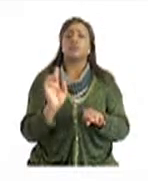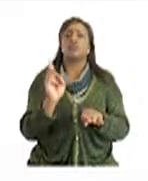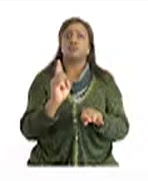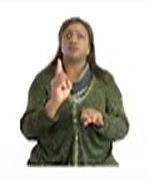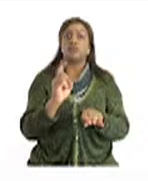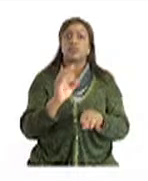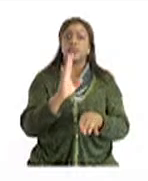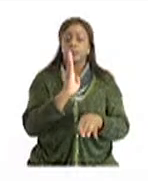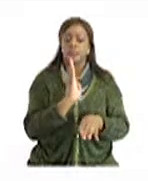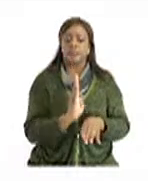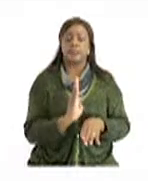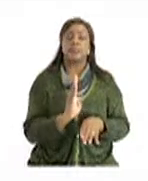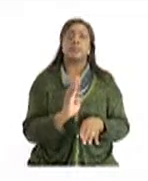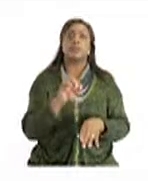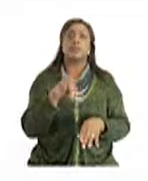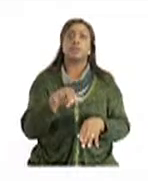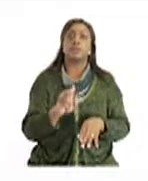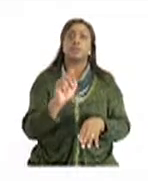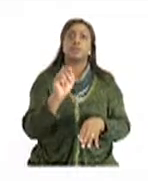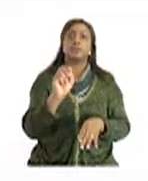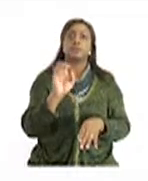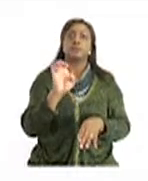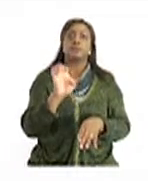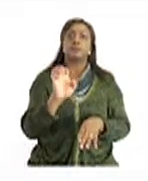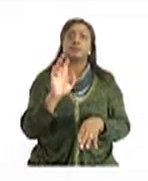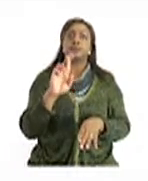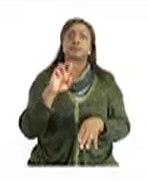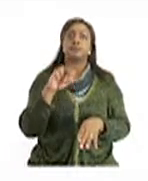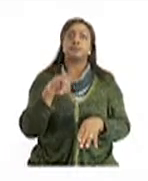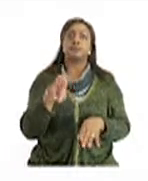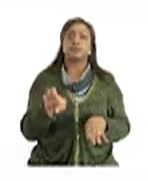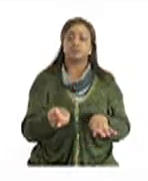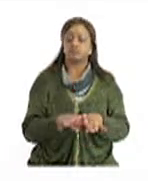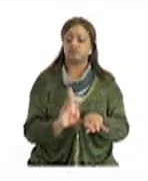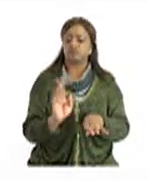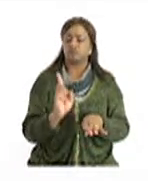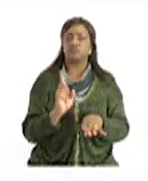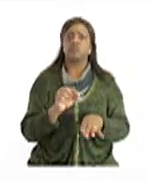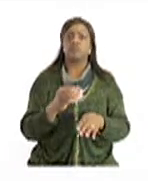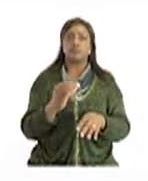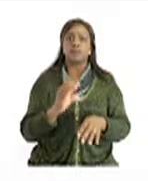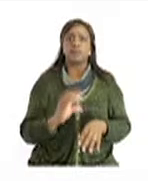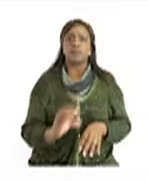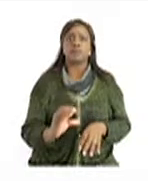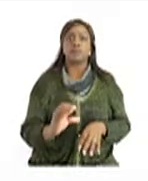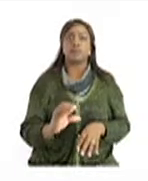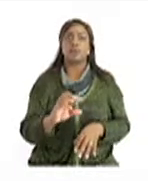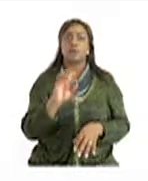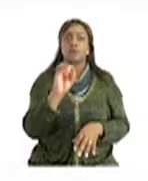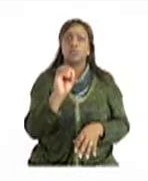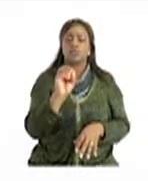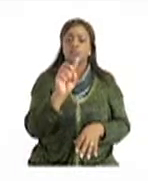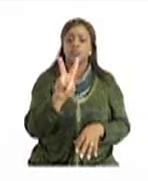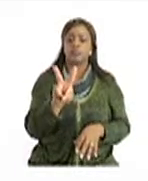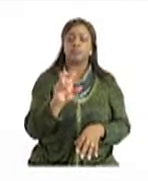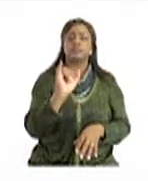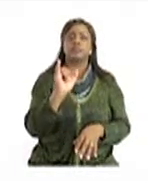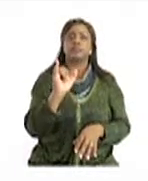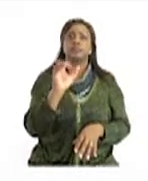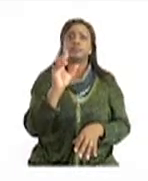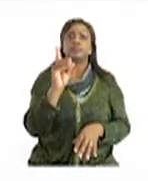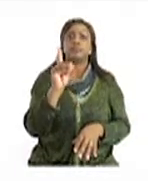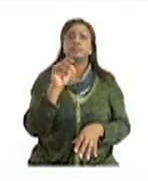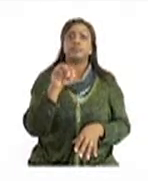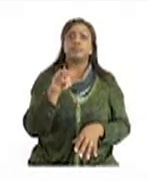C, oviduct, D, testis, and E, the prostate